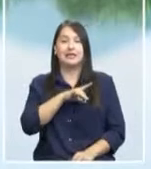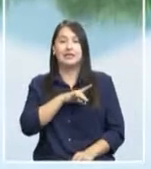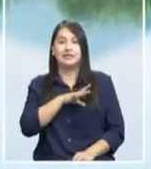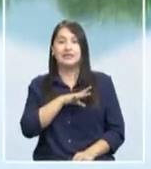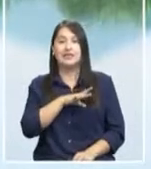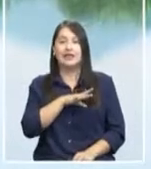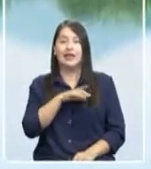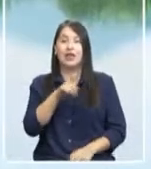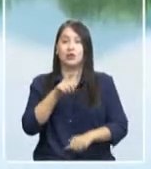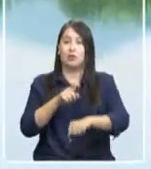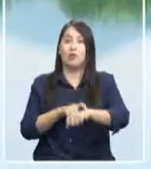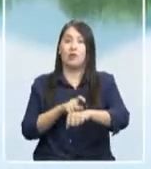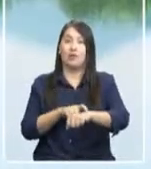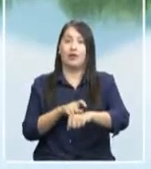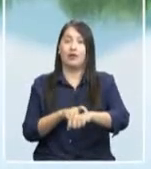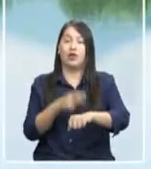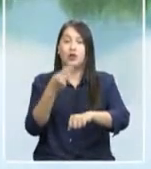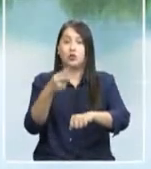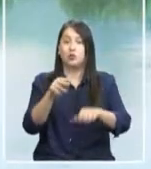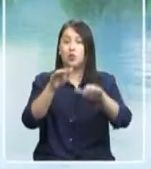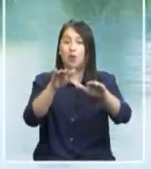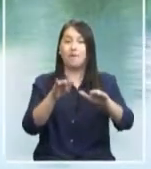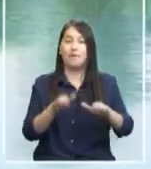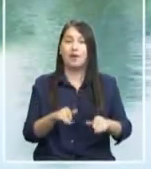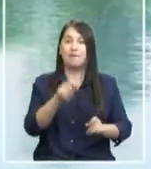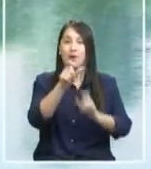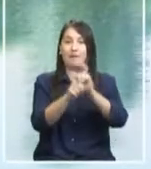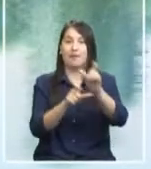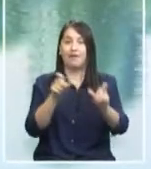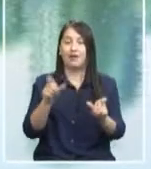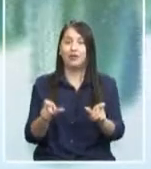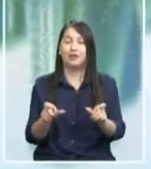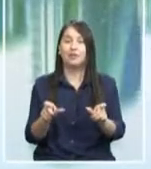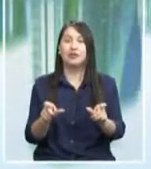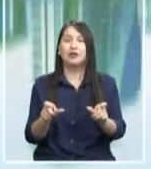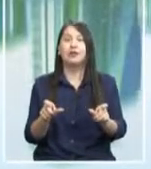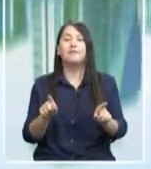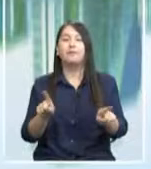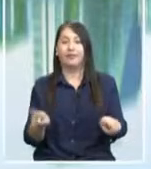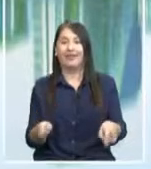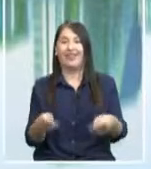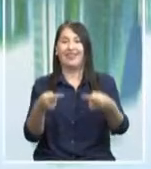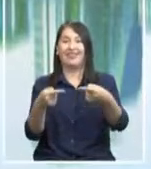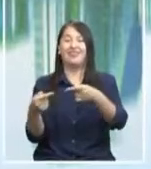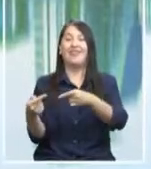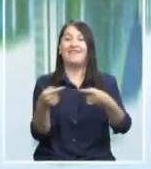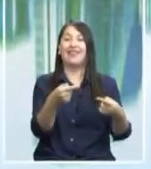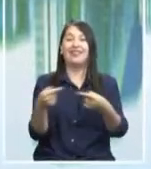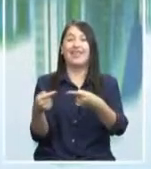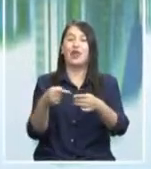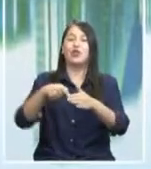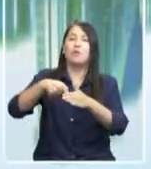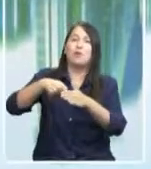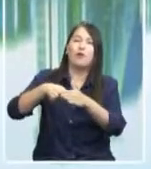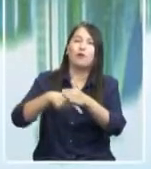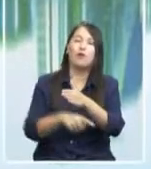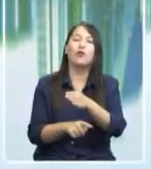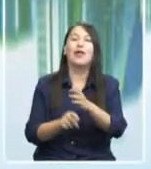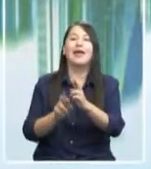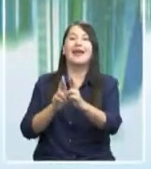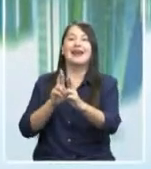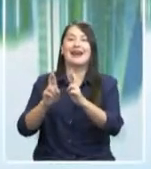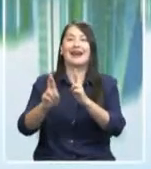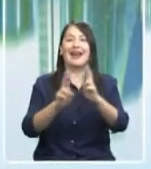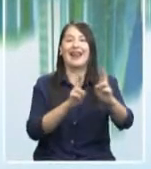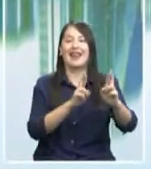been debating in a profoundly deep-seated way the kinds of constitutional relationships that must